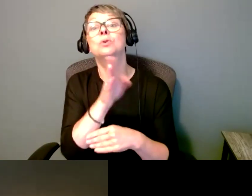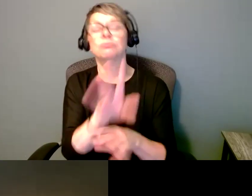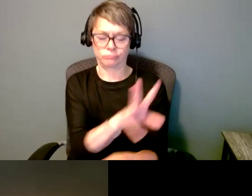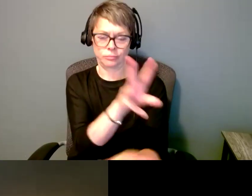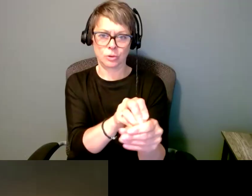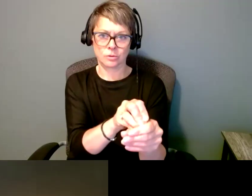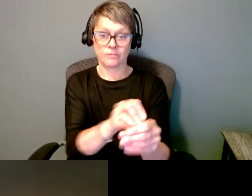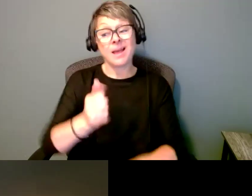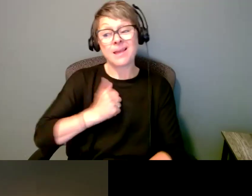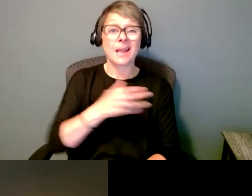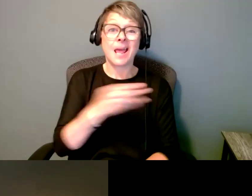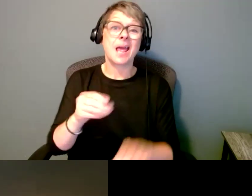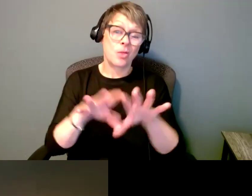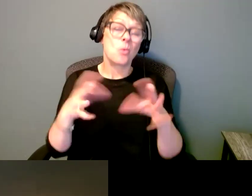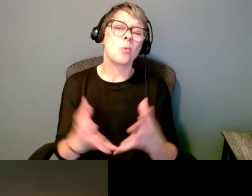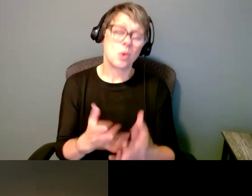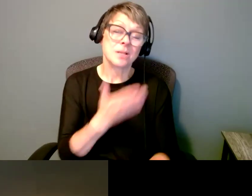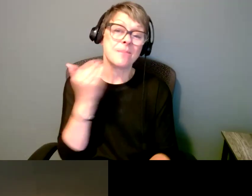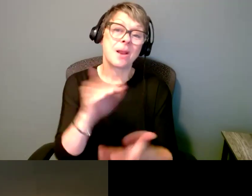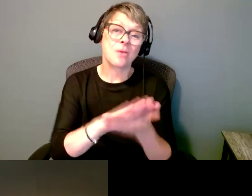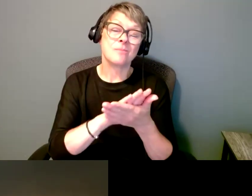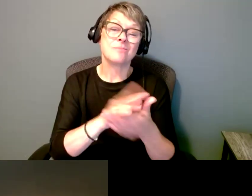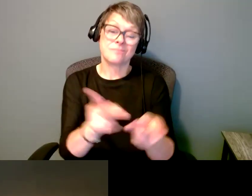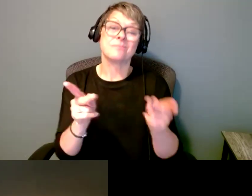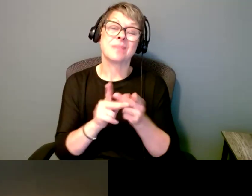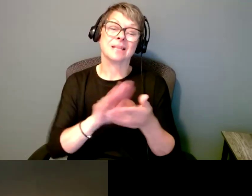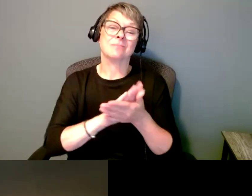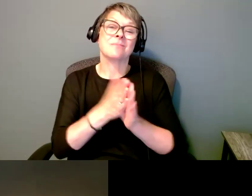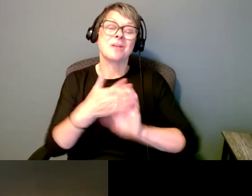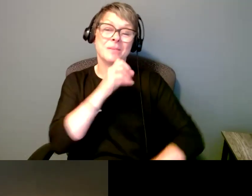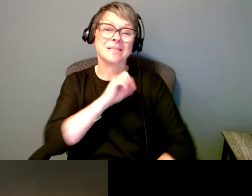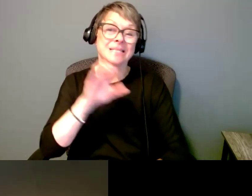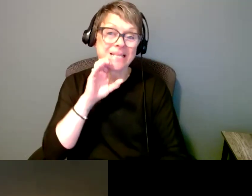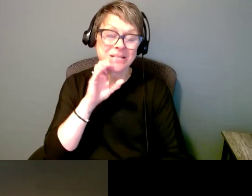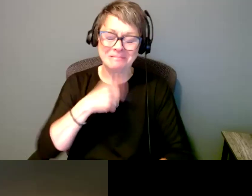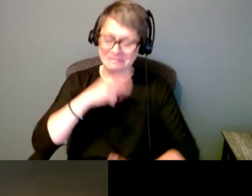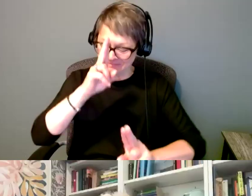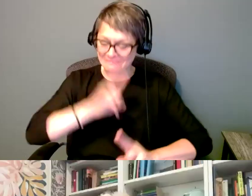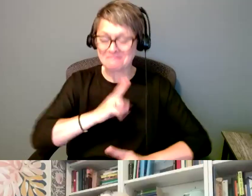Canada and the world a better place to grow old. And I'm so honored, and thank you all so much.